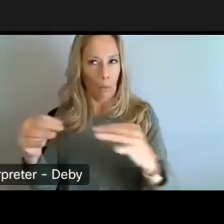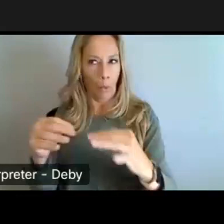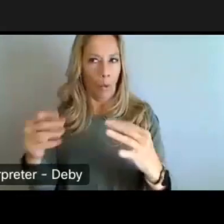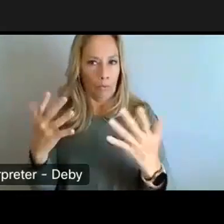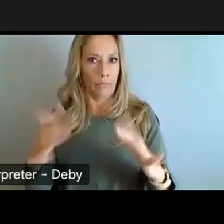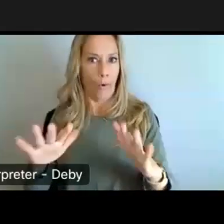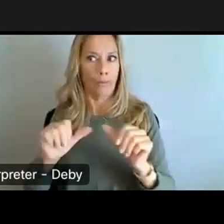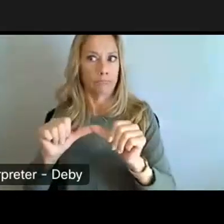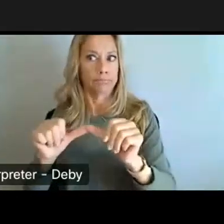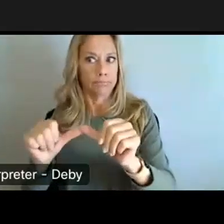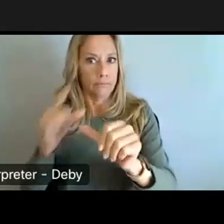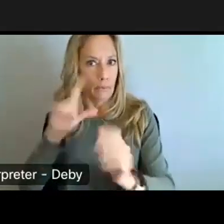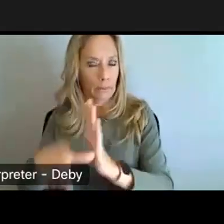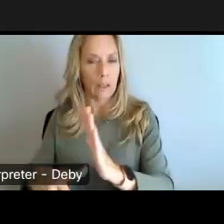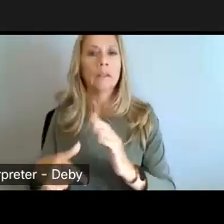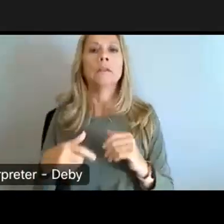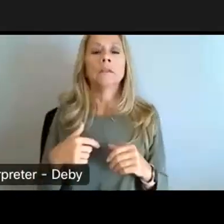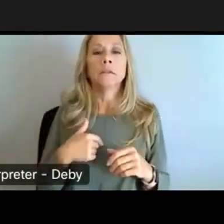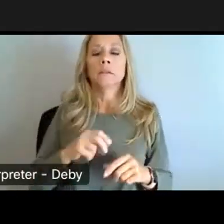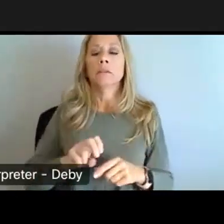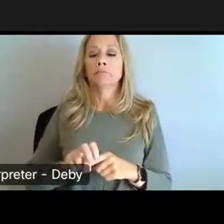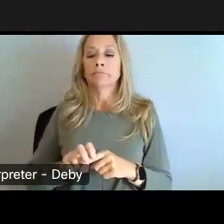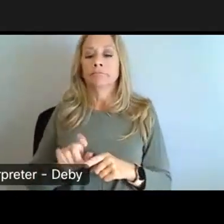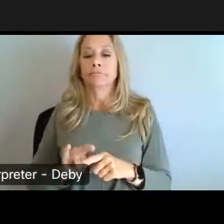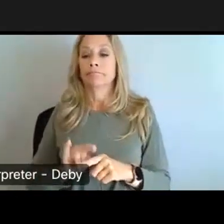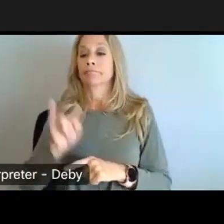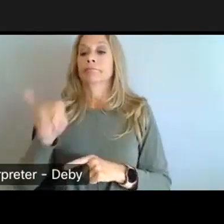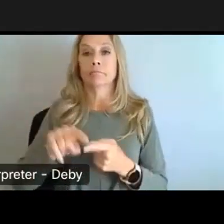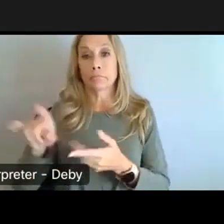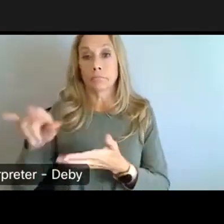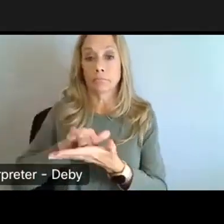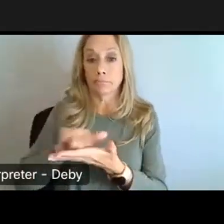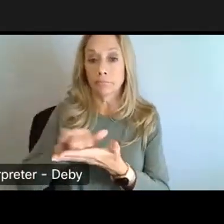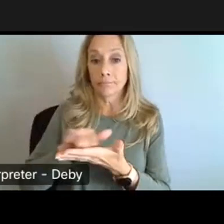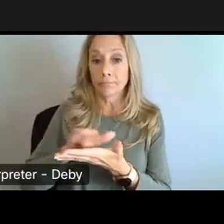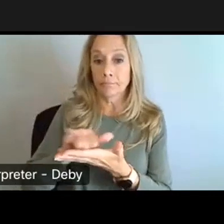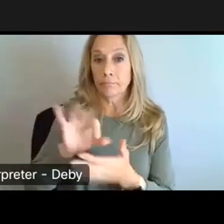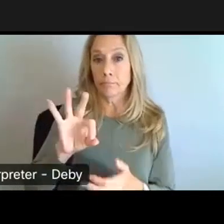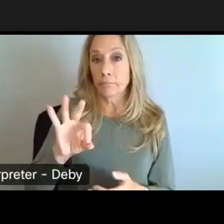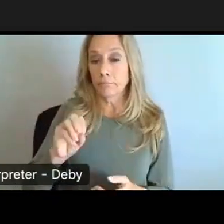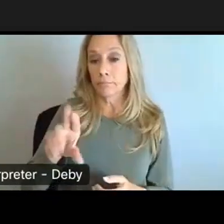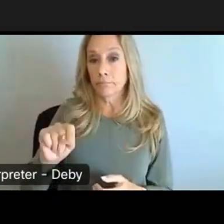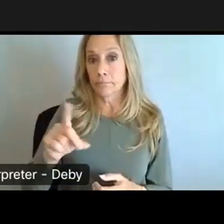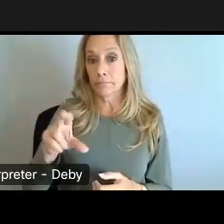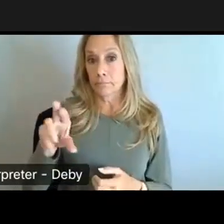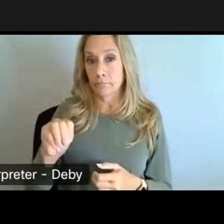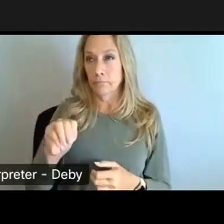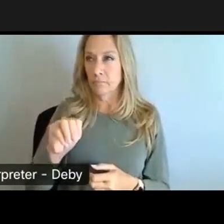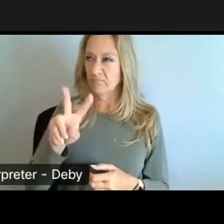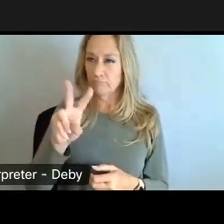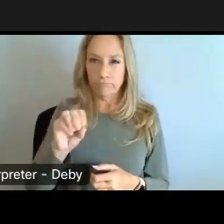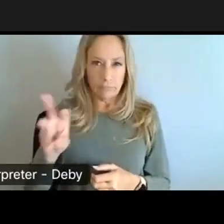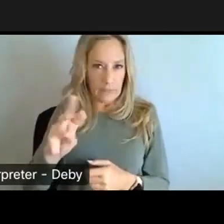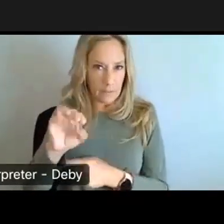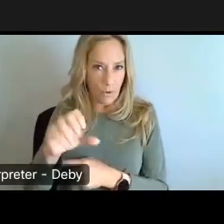So I got stationed in Fort Drum, New York, with 10th Mountain Division. I got there in March of 2006, deployed